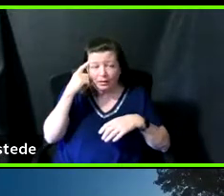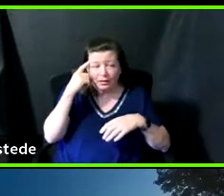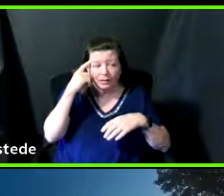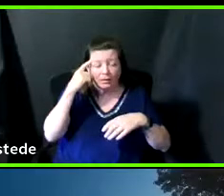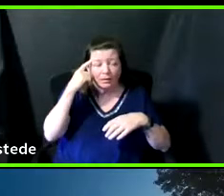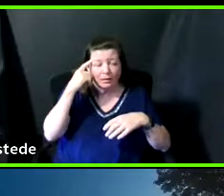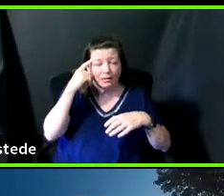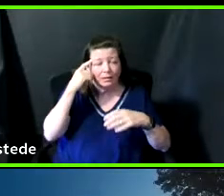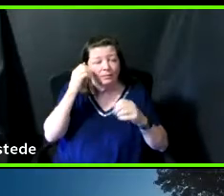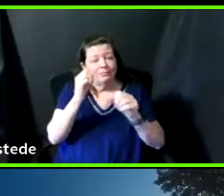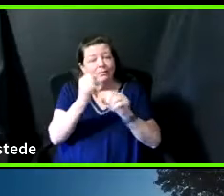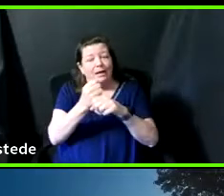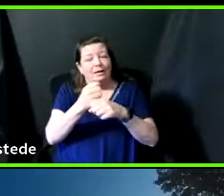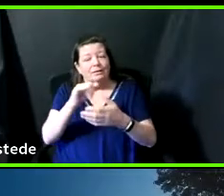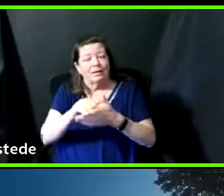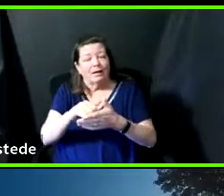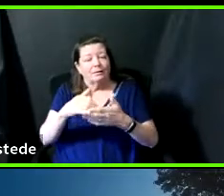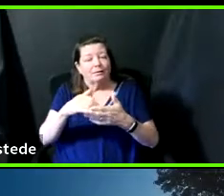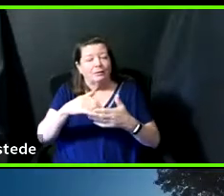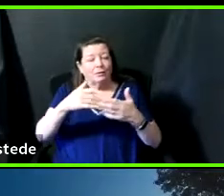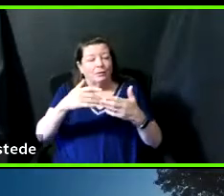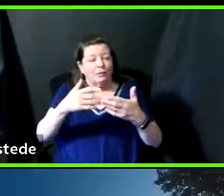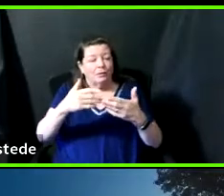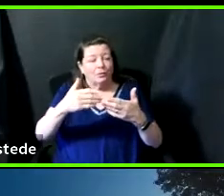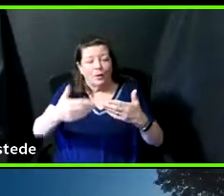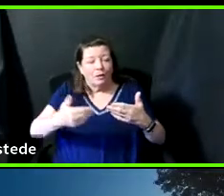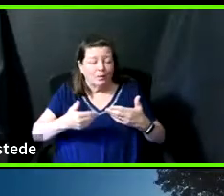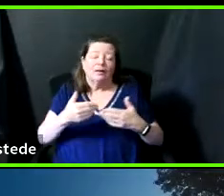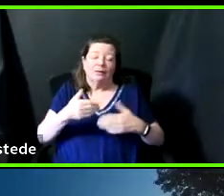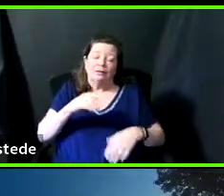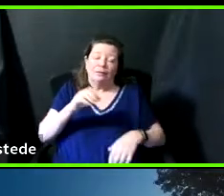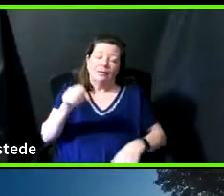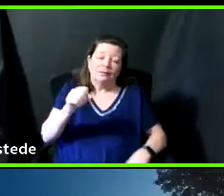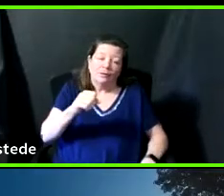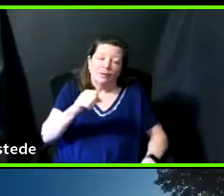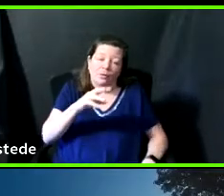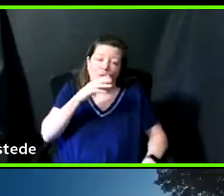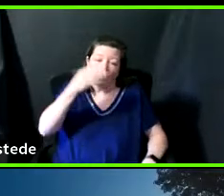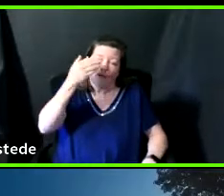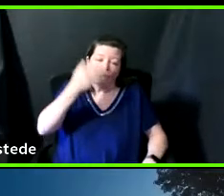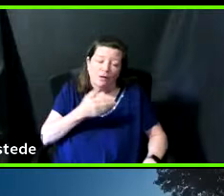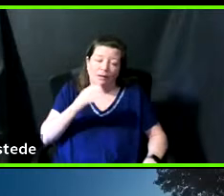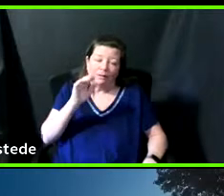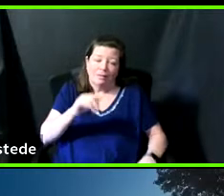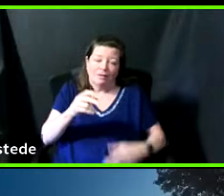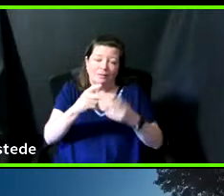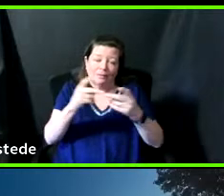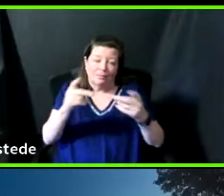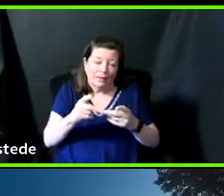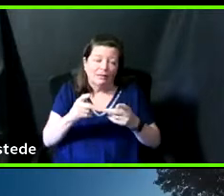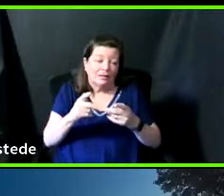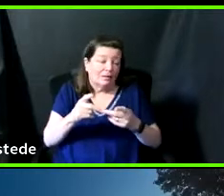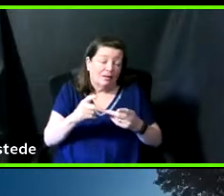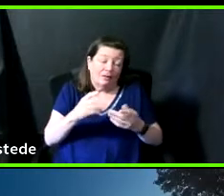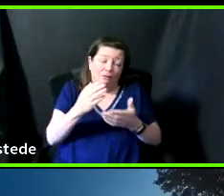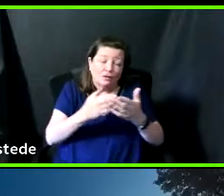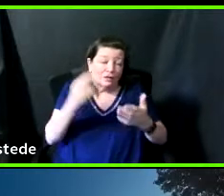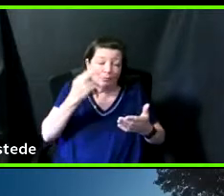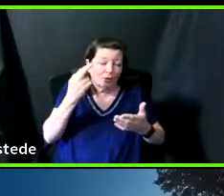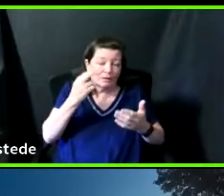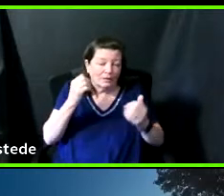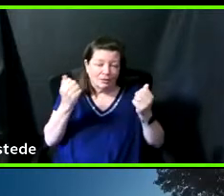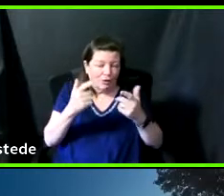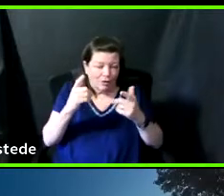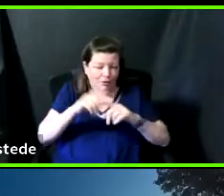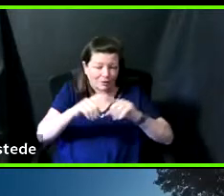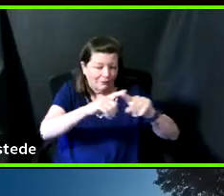creates that sense of welcoming? And absolutely, waterfronts are those places where everyone, for one reason or another, from all kinds of